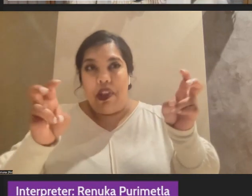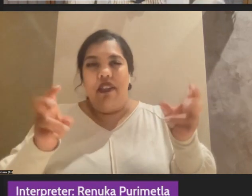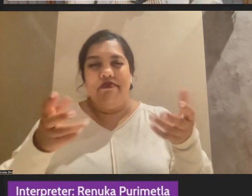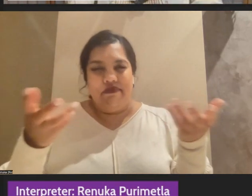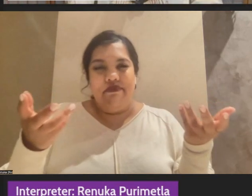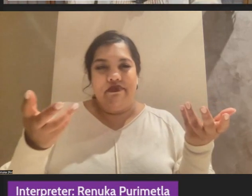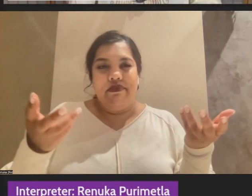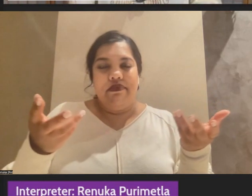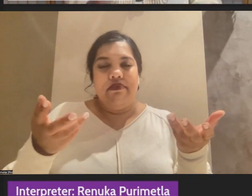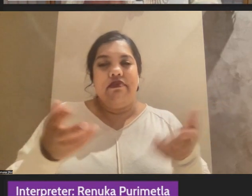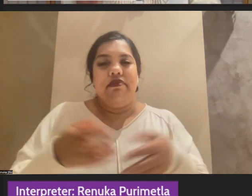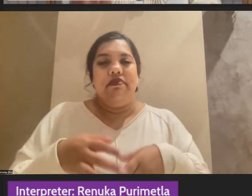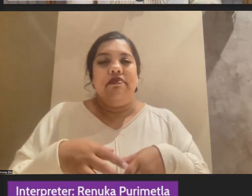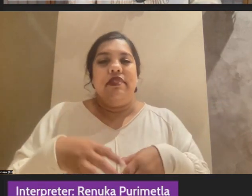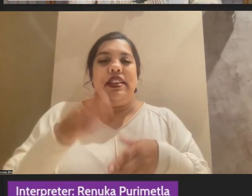stop